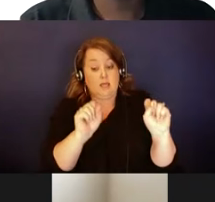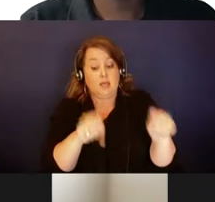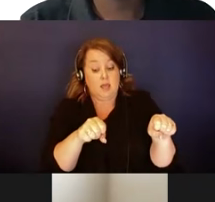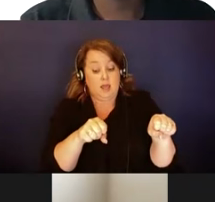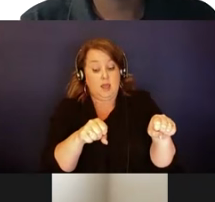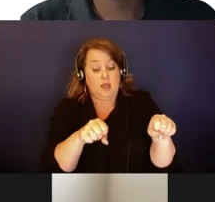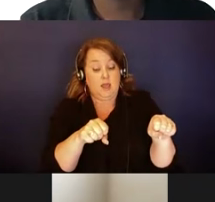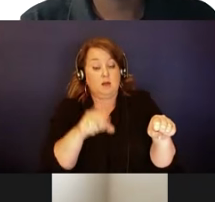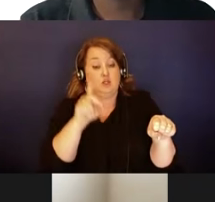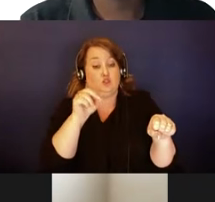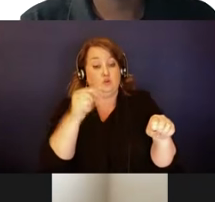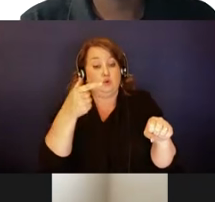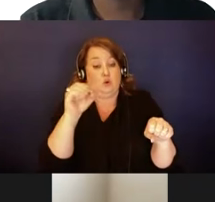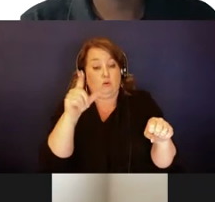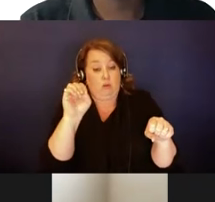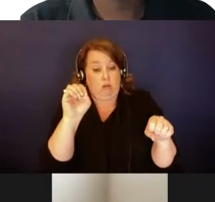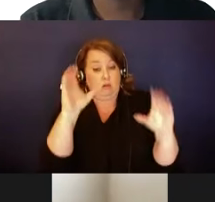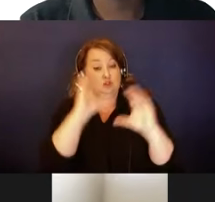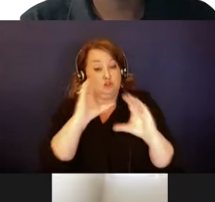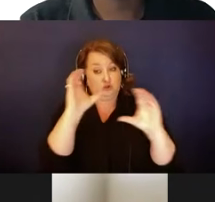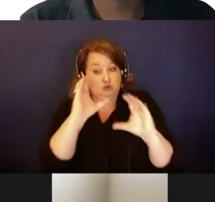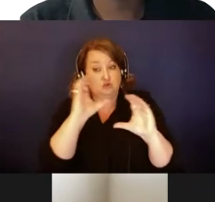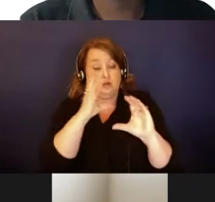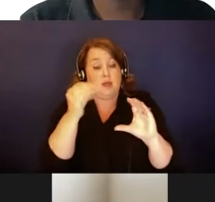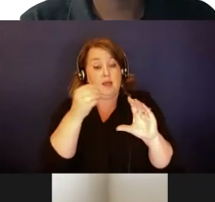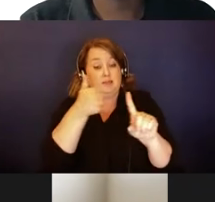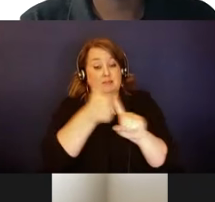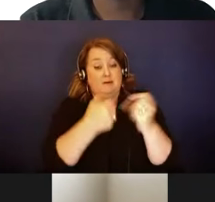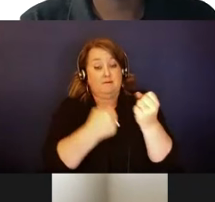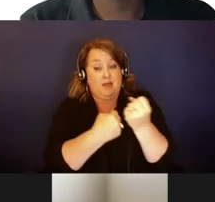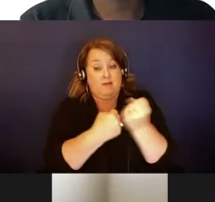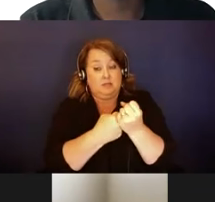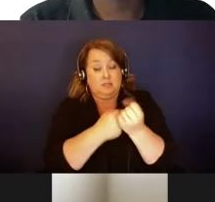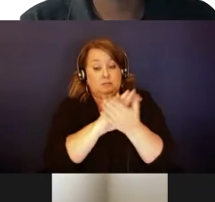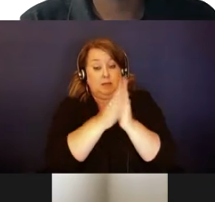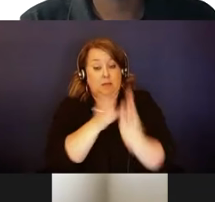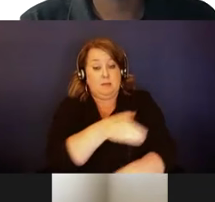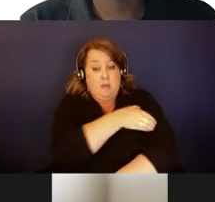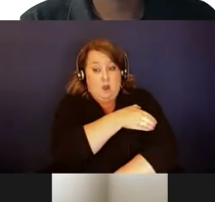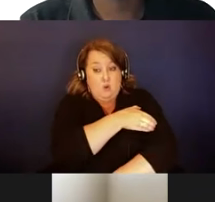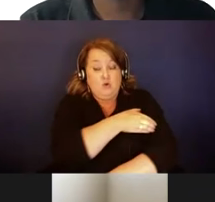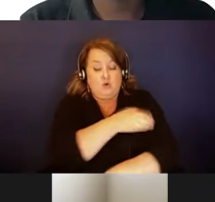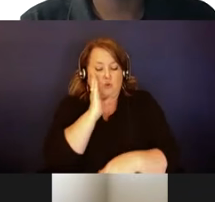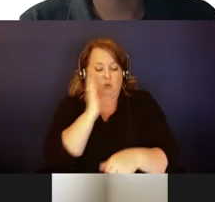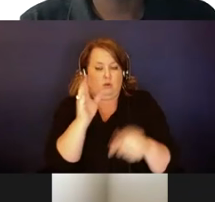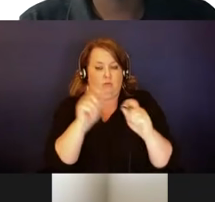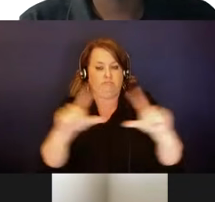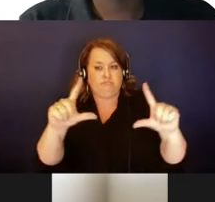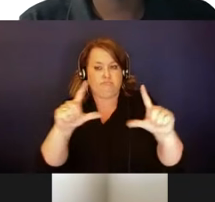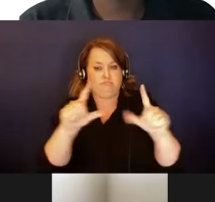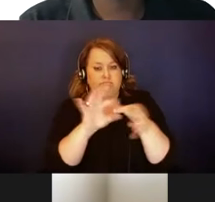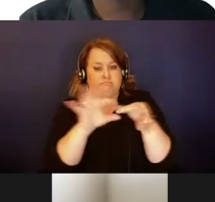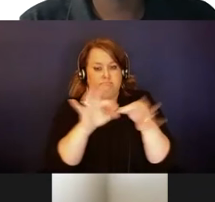do a Google search, and self-advocates becoming empowered does come up, which is the